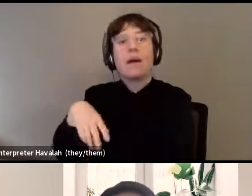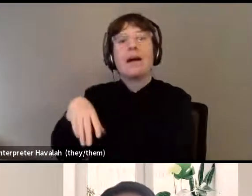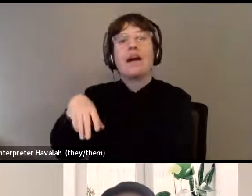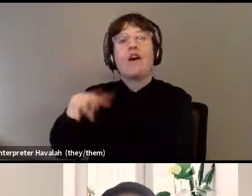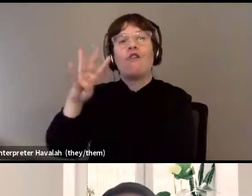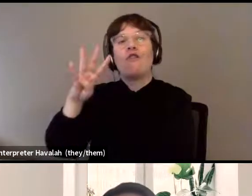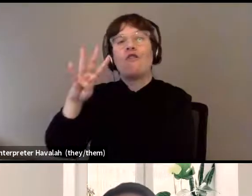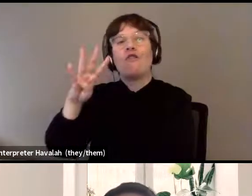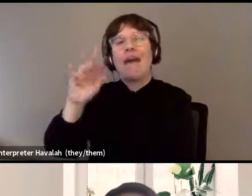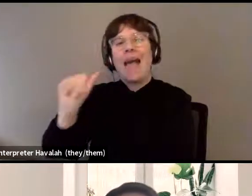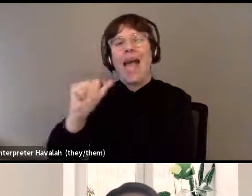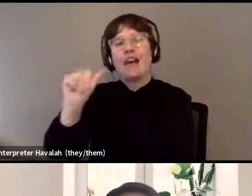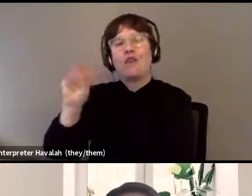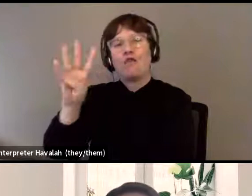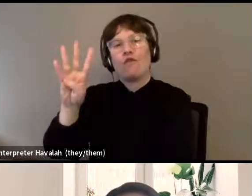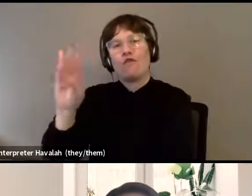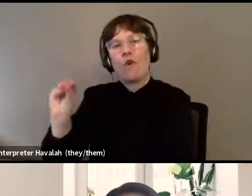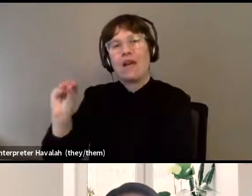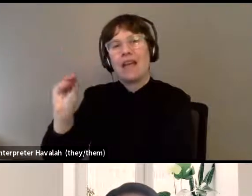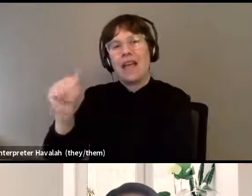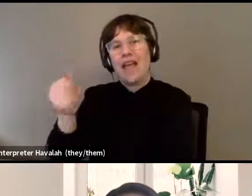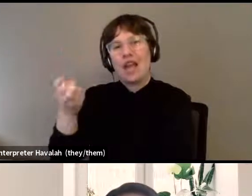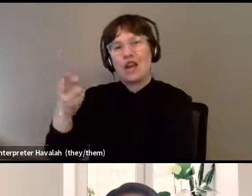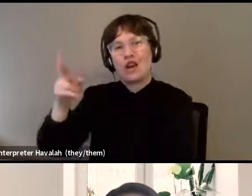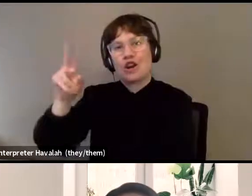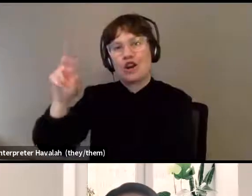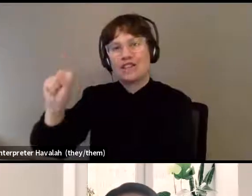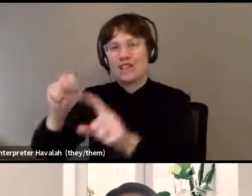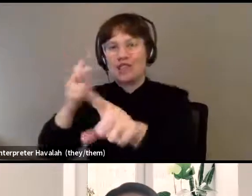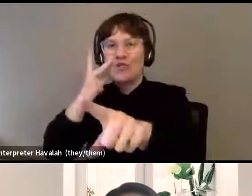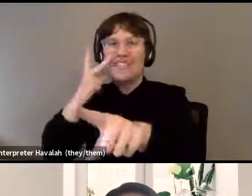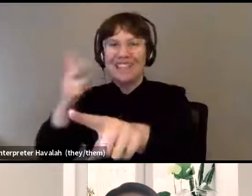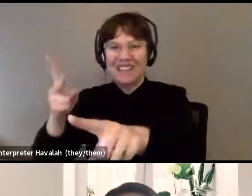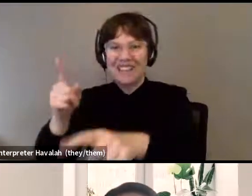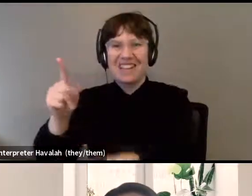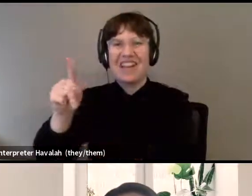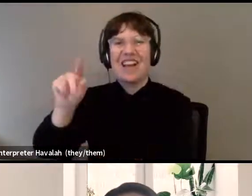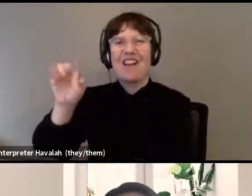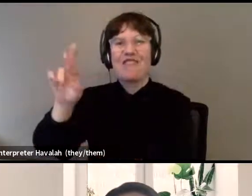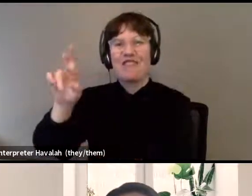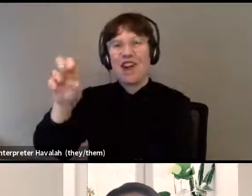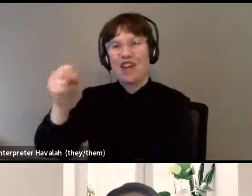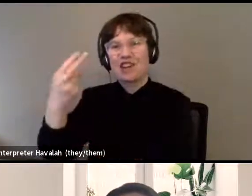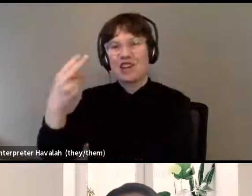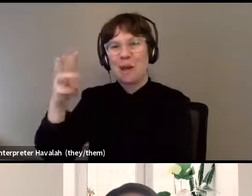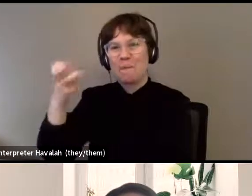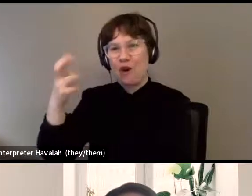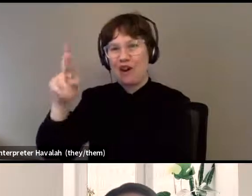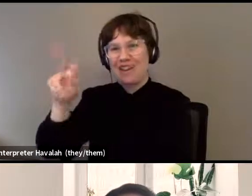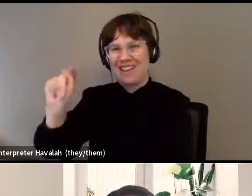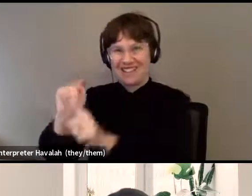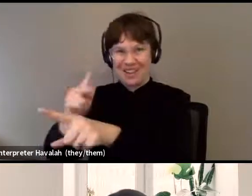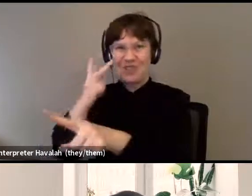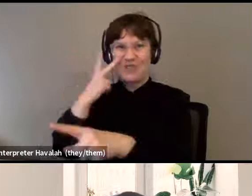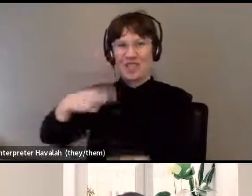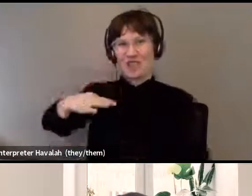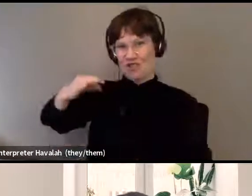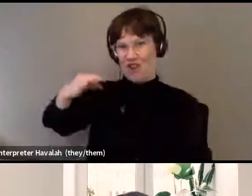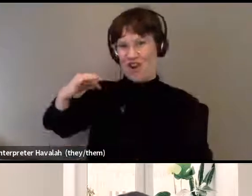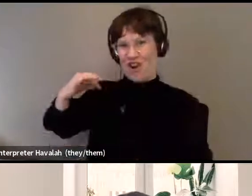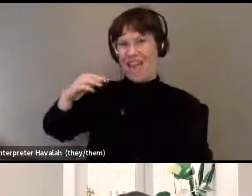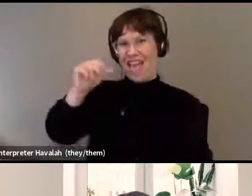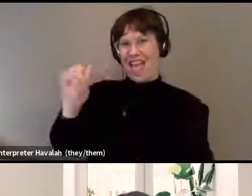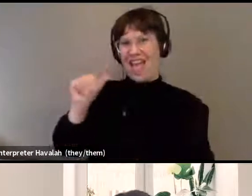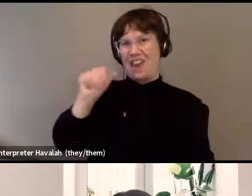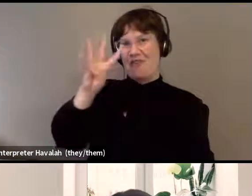40 Acres Fresh Market. It's the word 40. If you look at my shirt, this is what it looks like. So if you just want to follow at